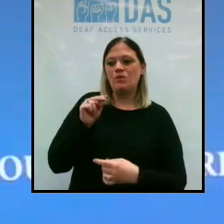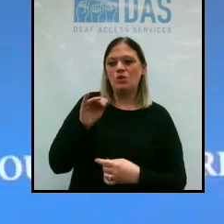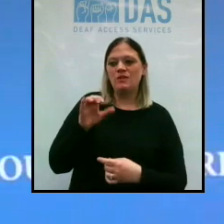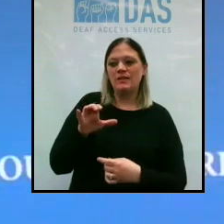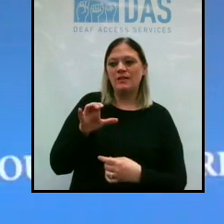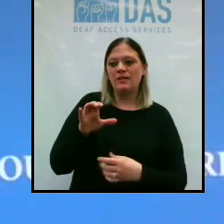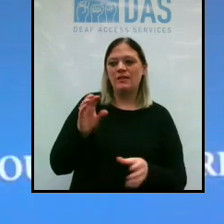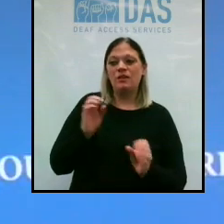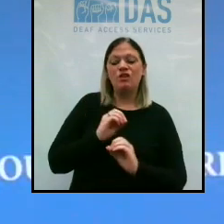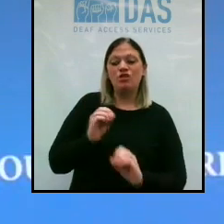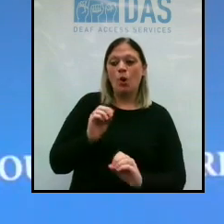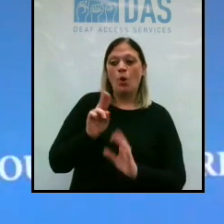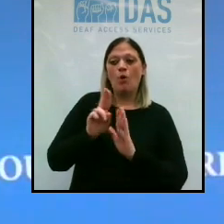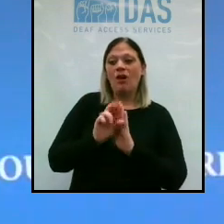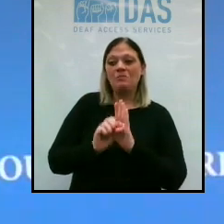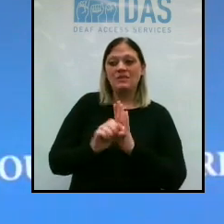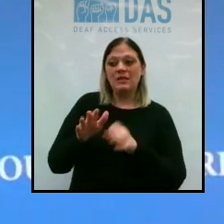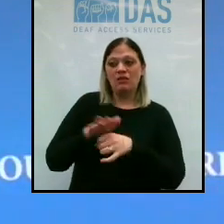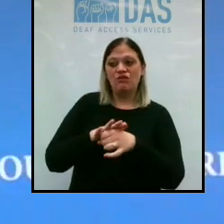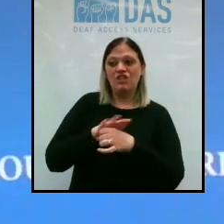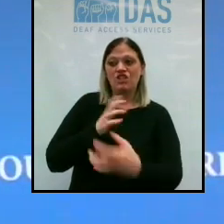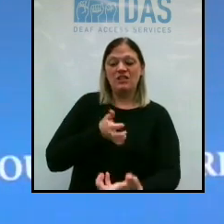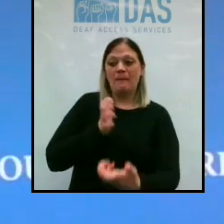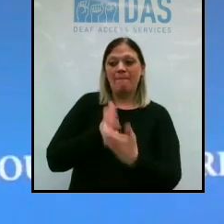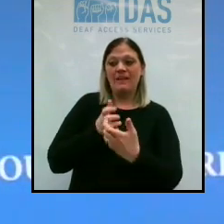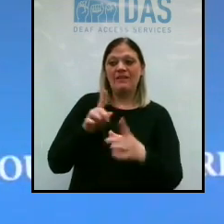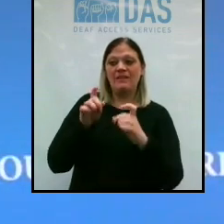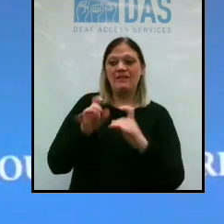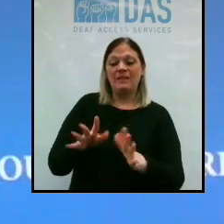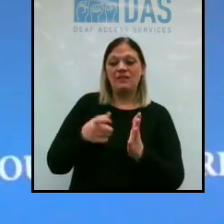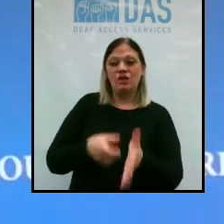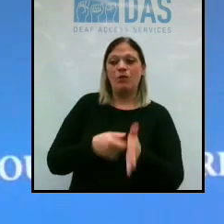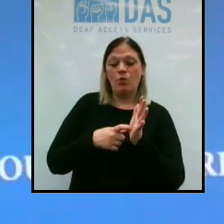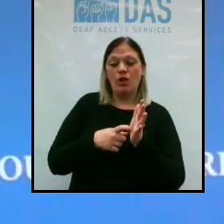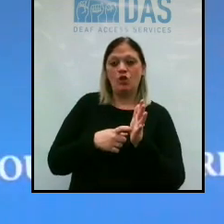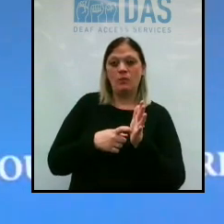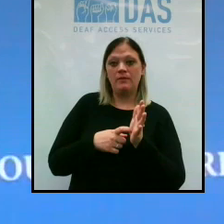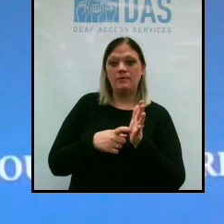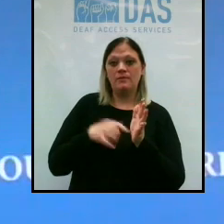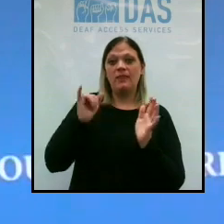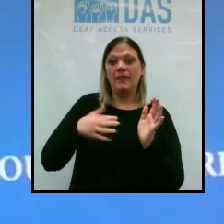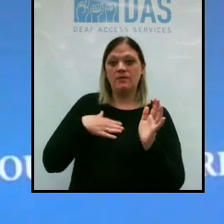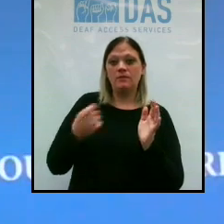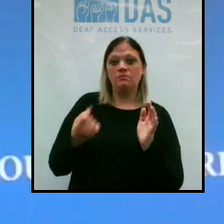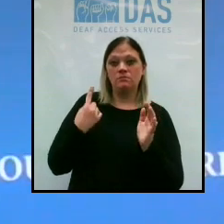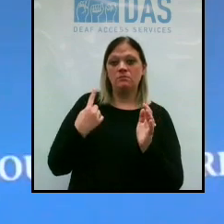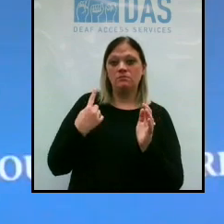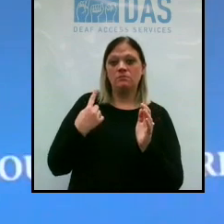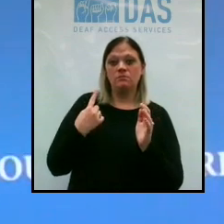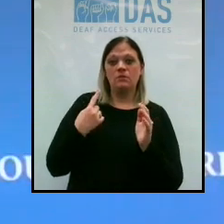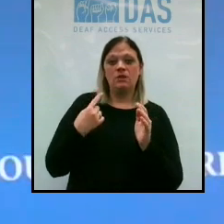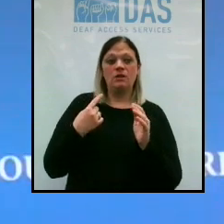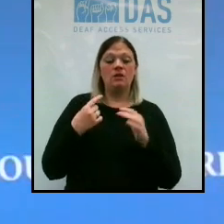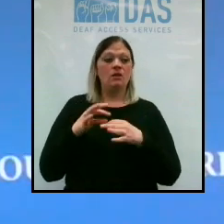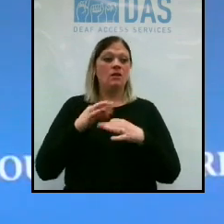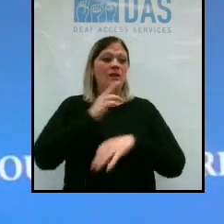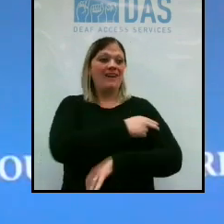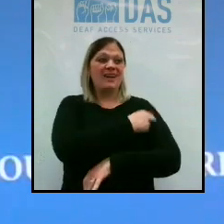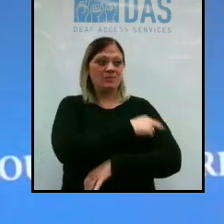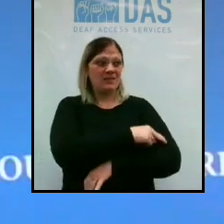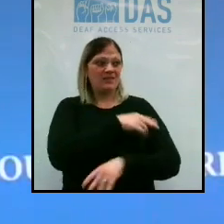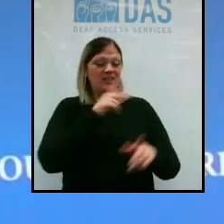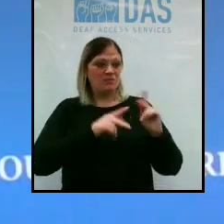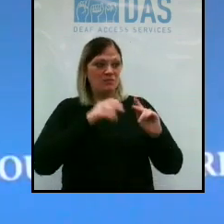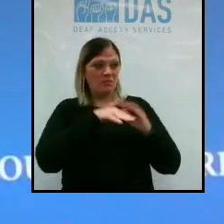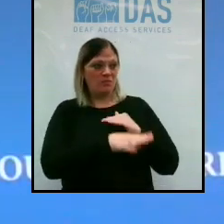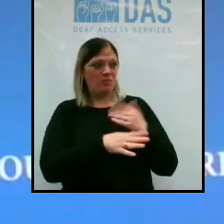the upstate regions meet the testing requirements, is my understanding. The hospitalization is out of my control, other than